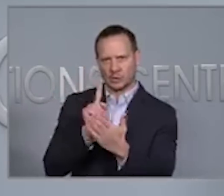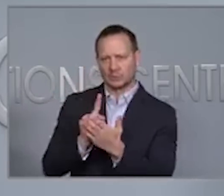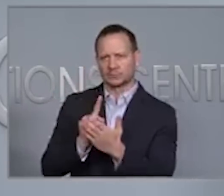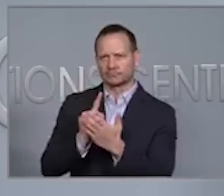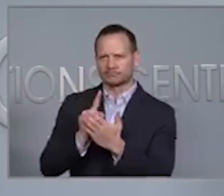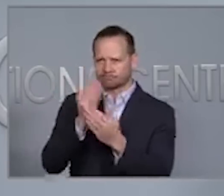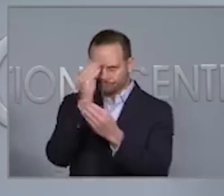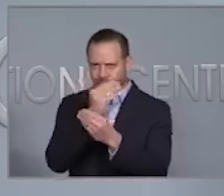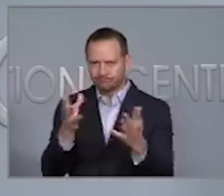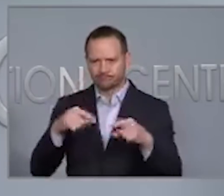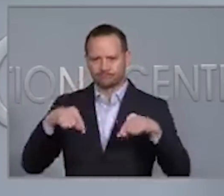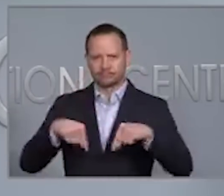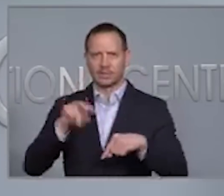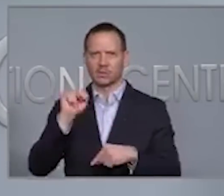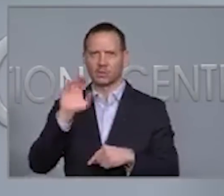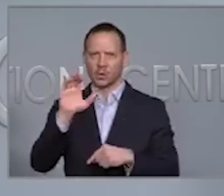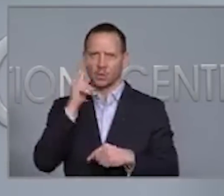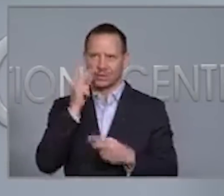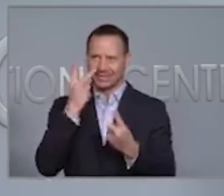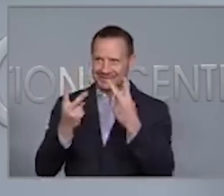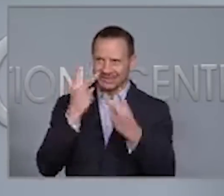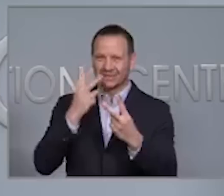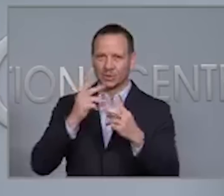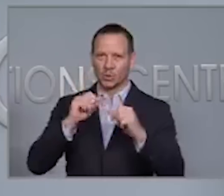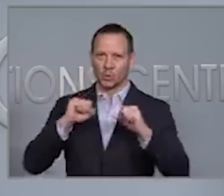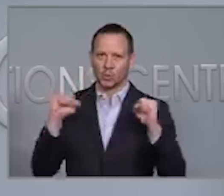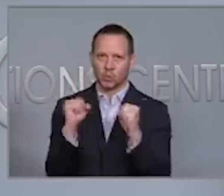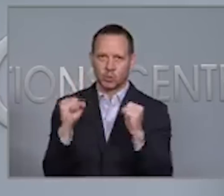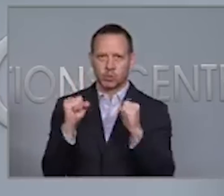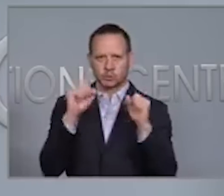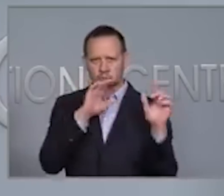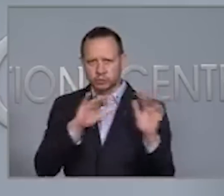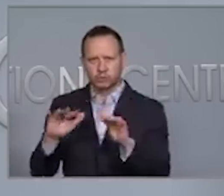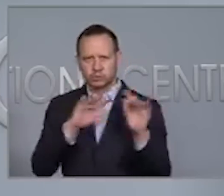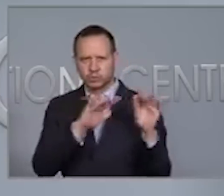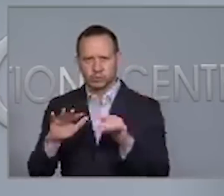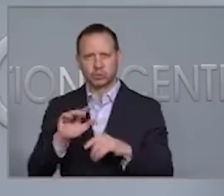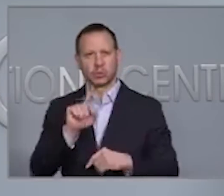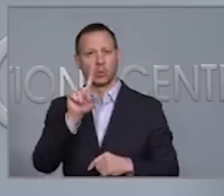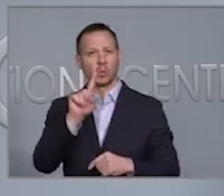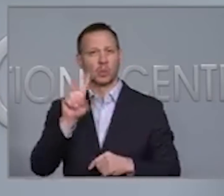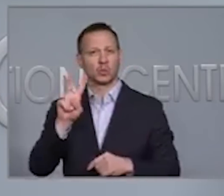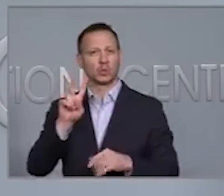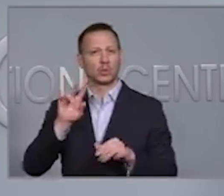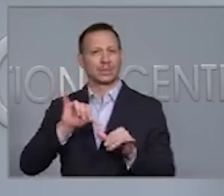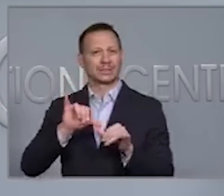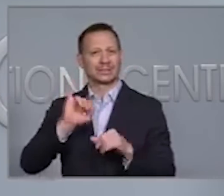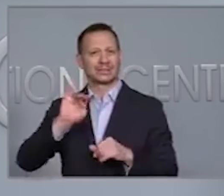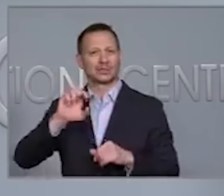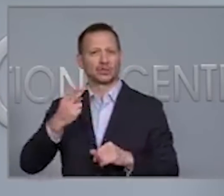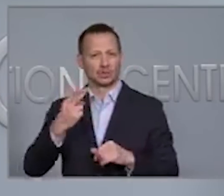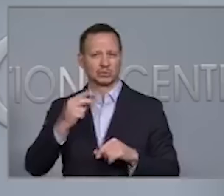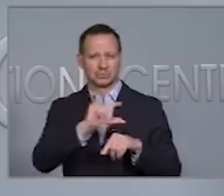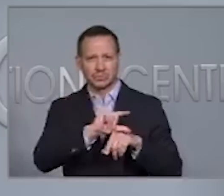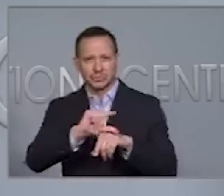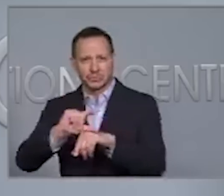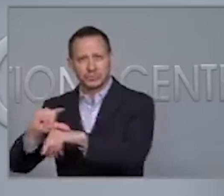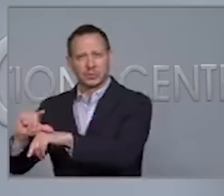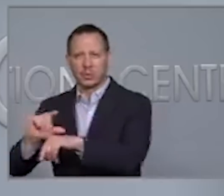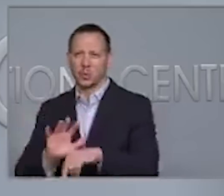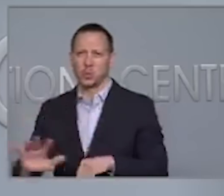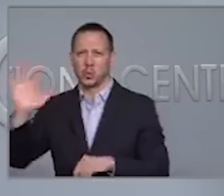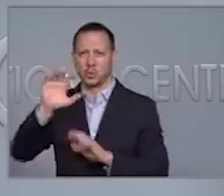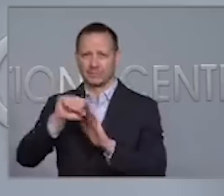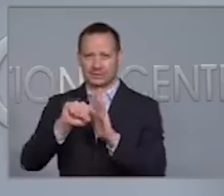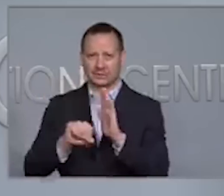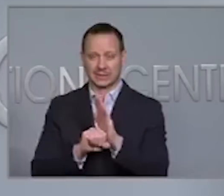wintry weather conditions today through tomorrow. 1 to 2 inches of snow accumulation is expected across much of the state, with 2